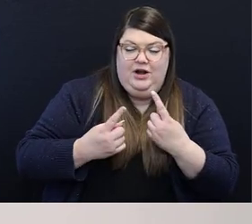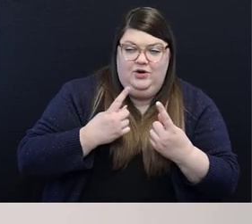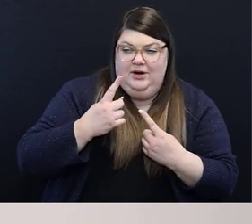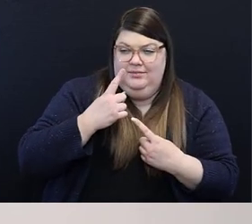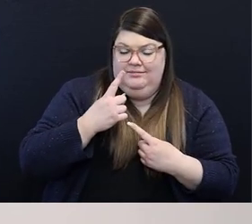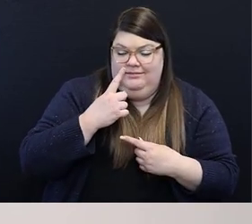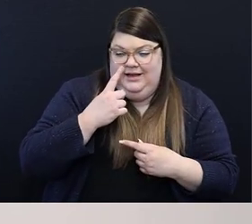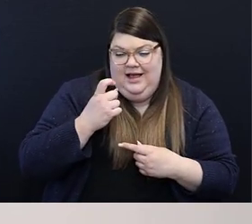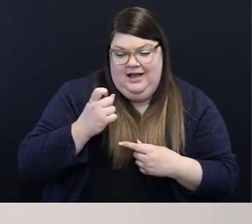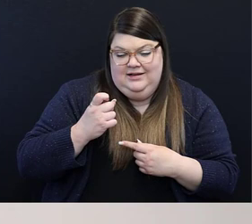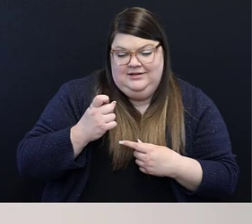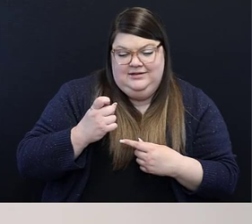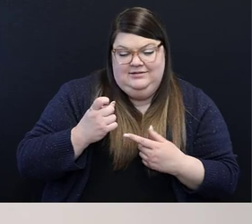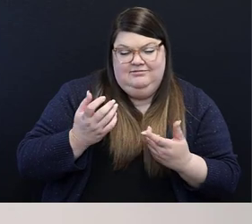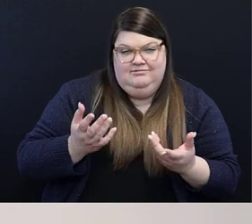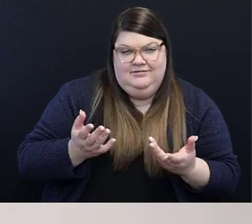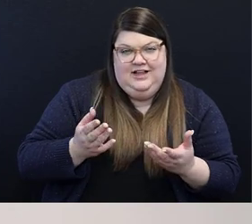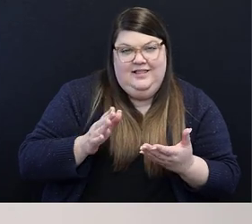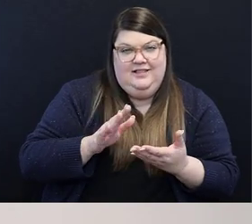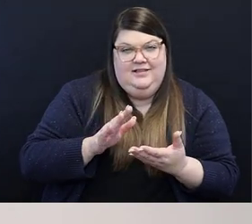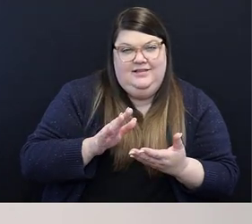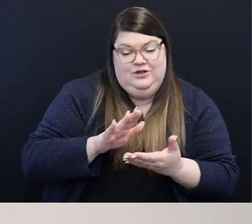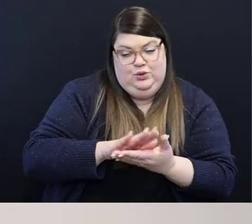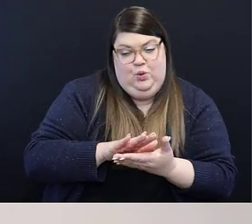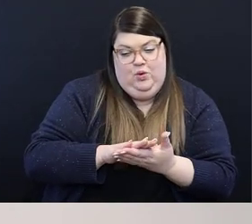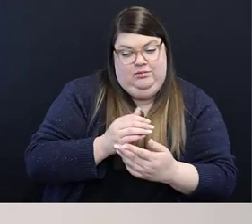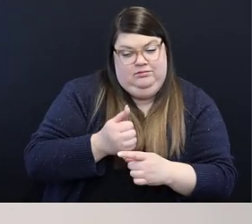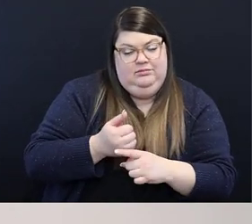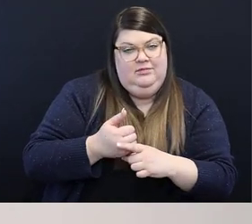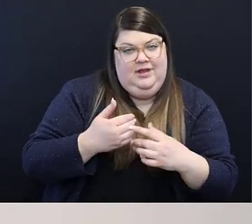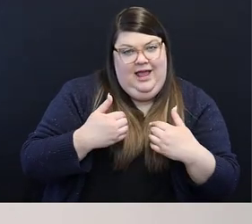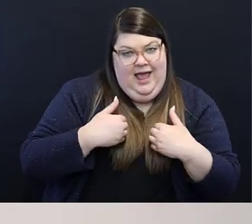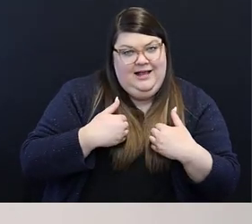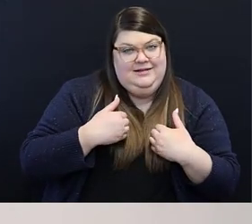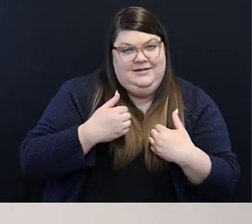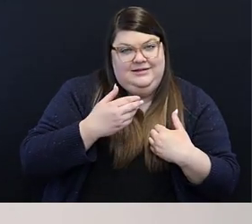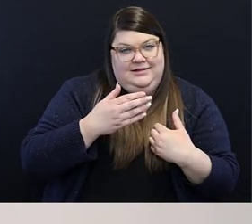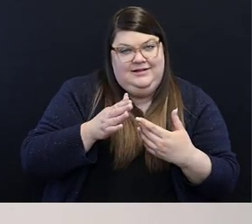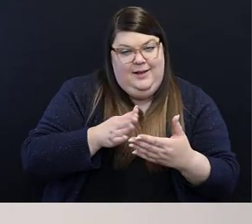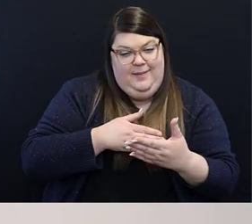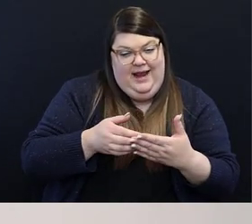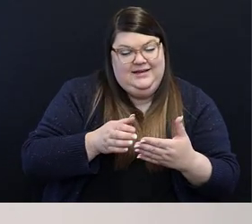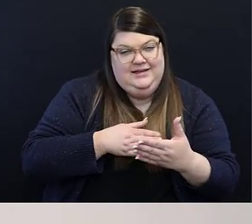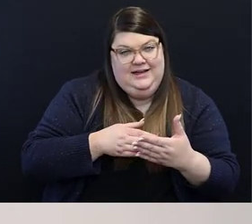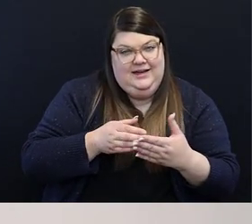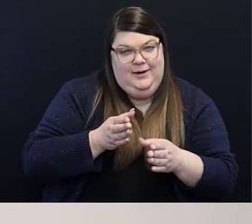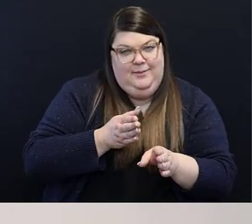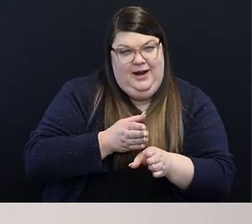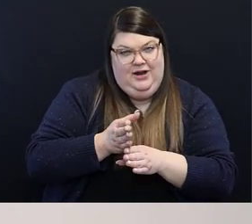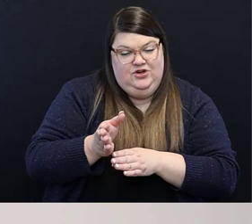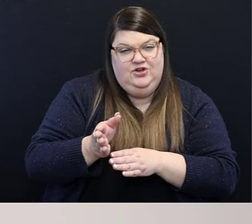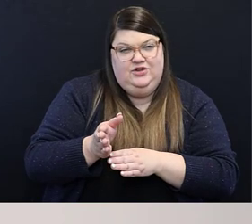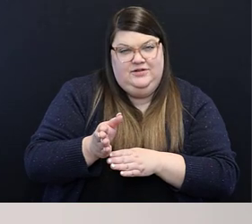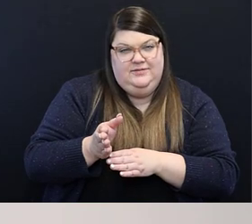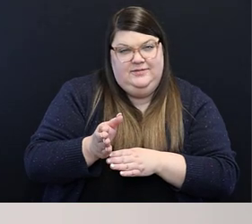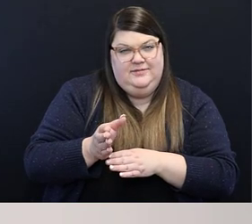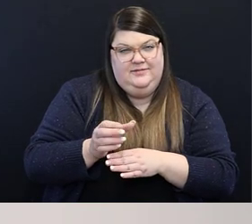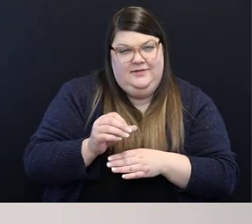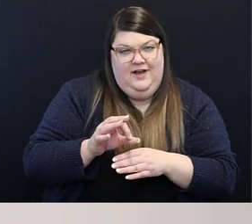because the school has the painting majors up,